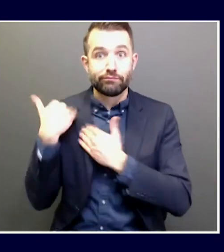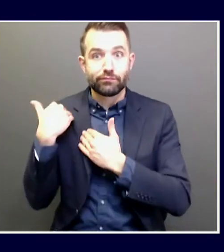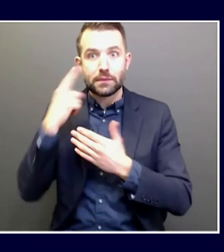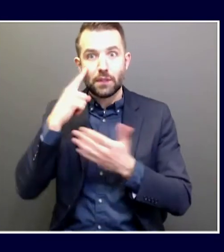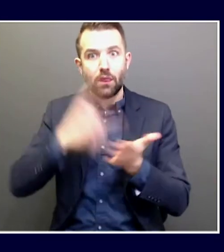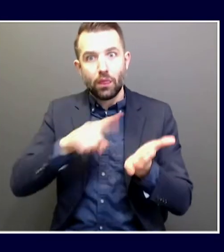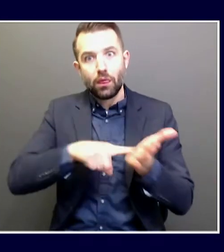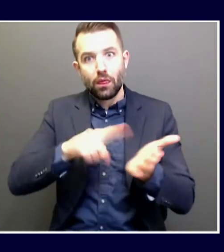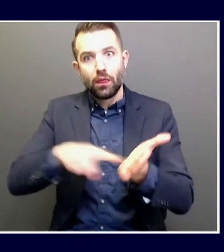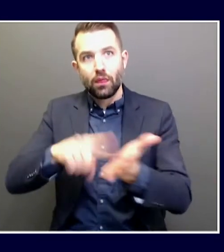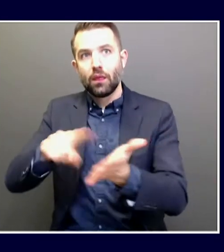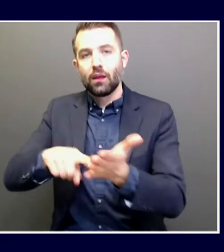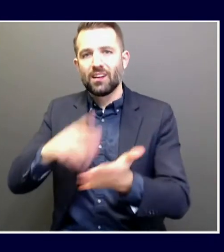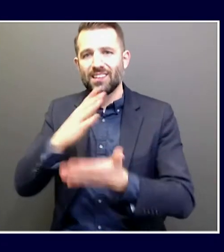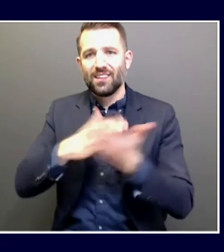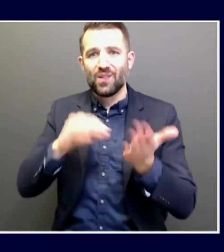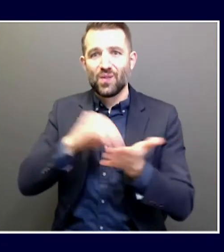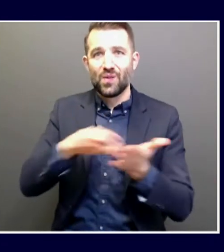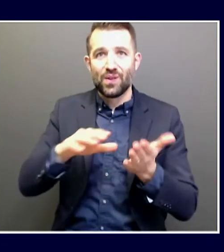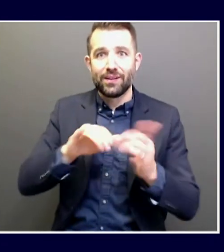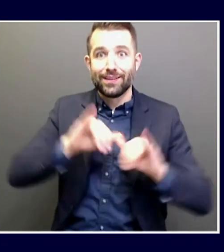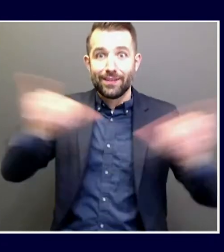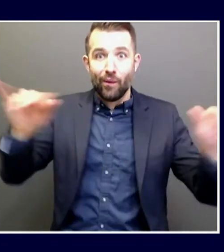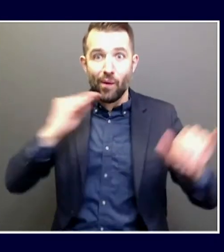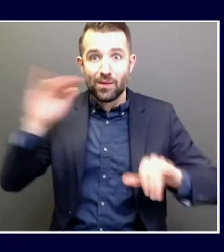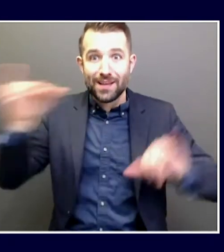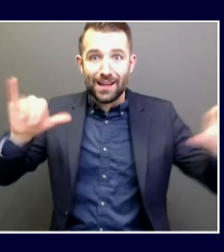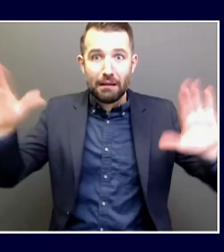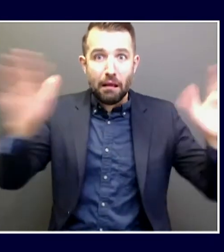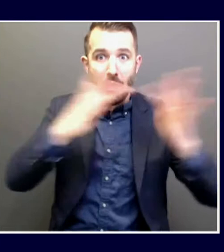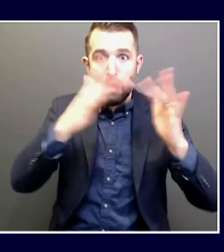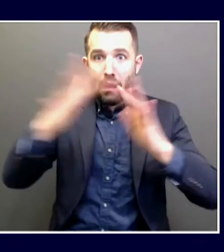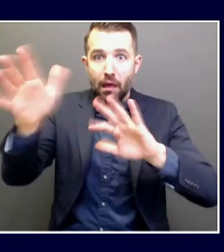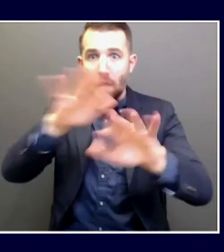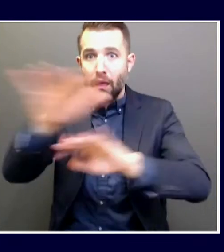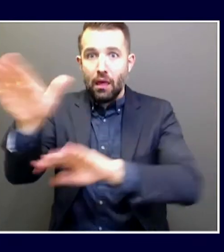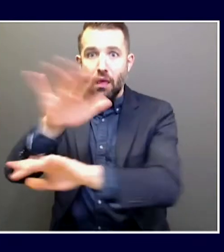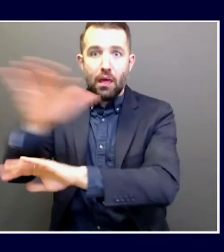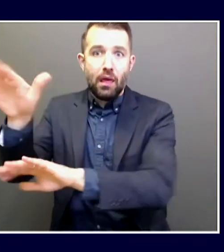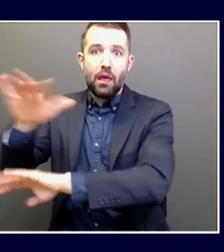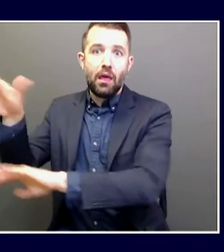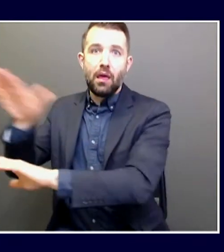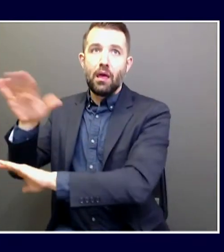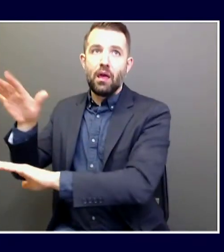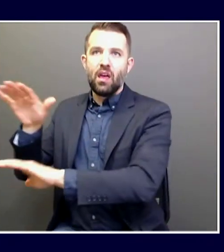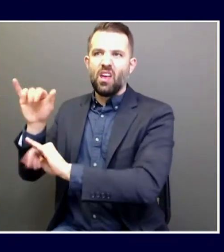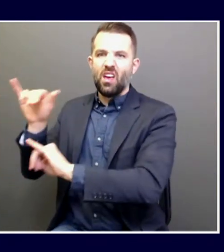the classroom, we had a foundational question of, in light of Omicron,